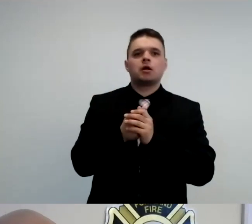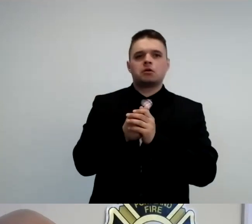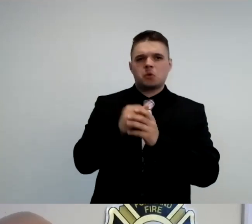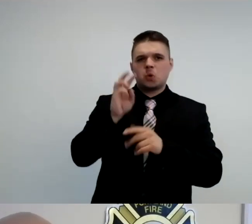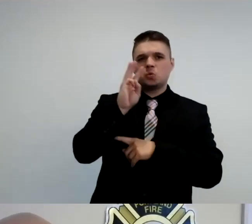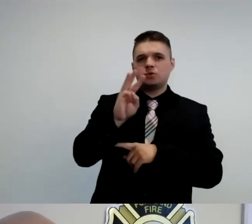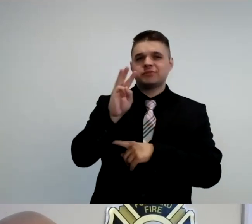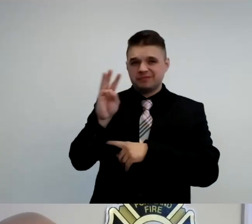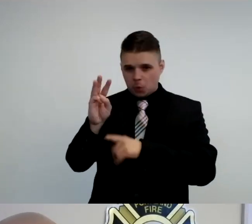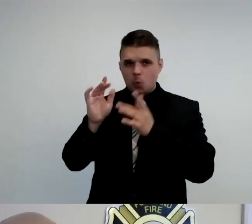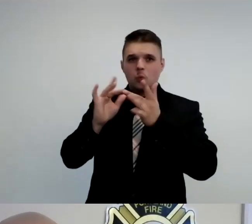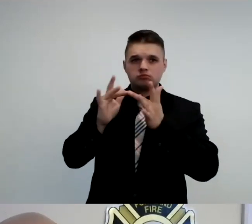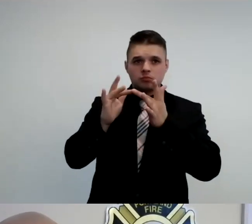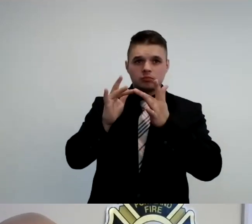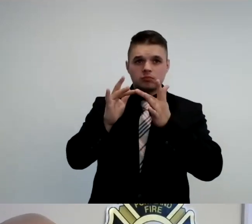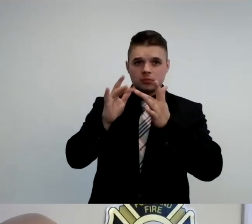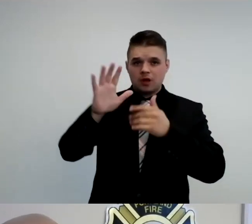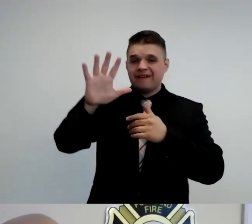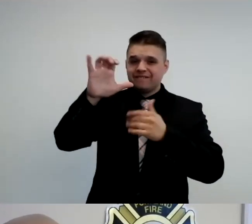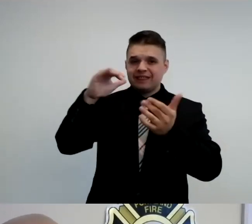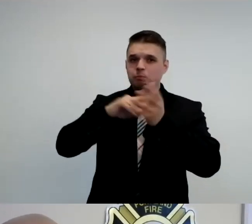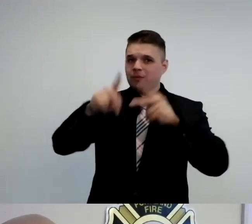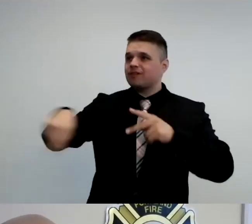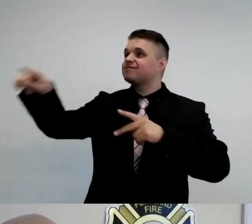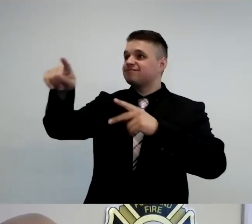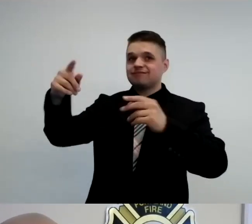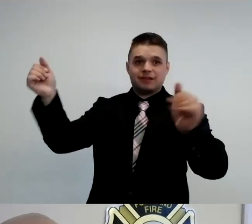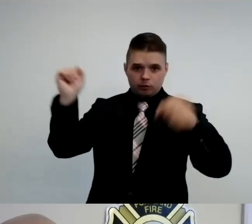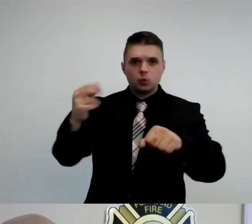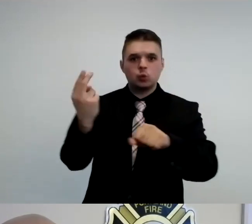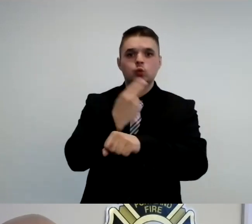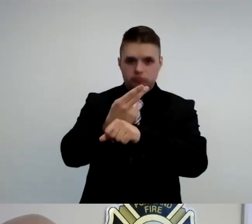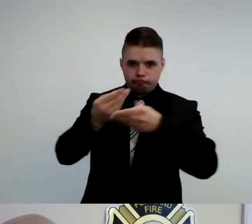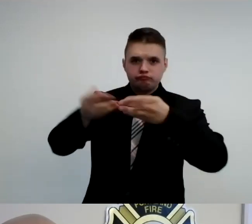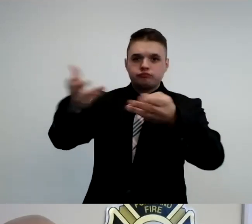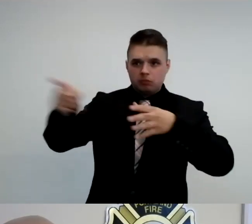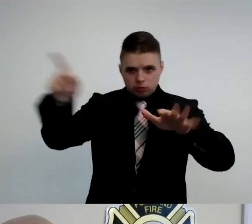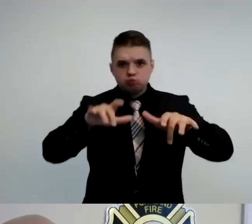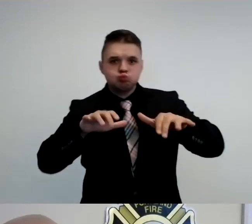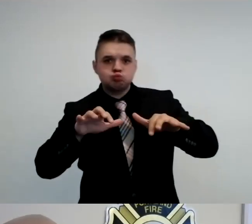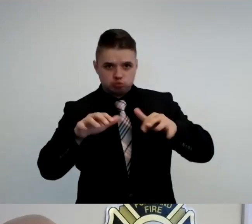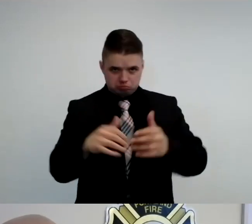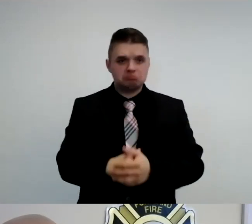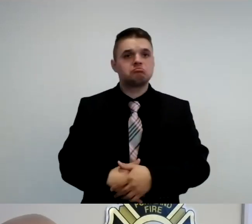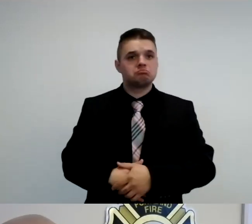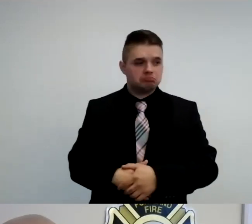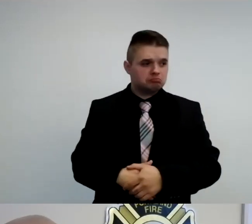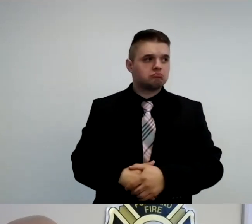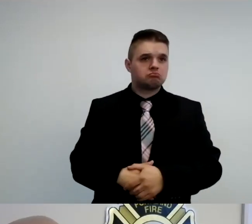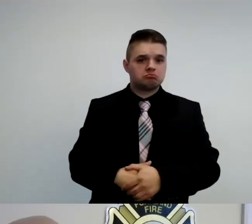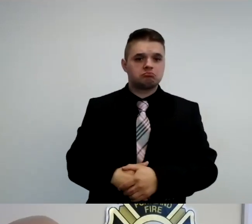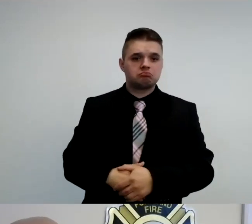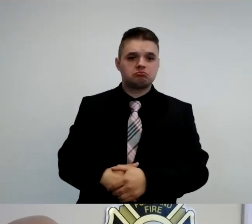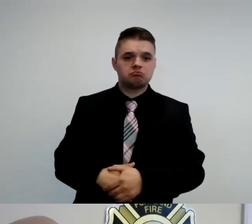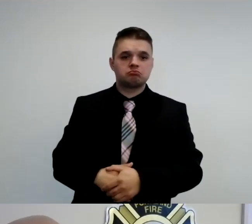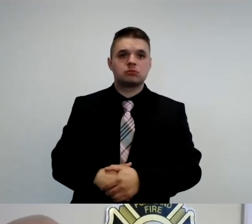with over 500,000 patients so far, and they have a system at the end